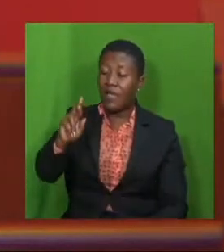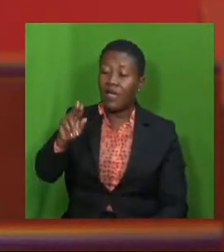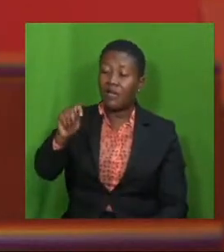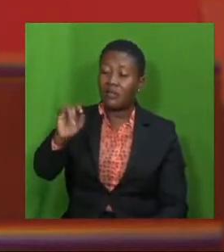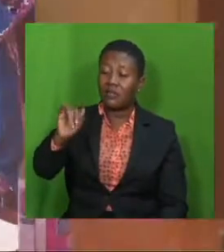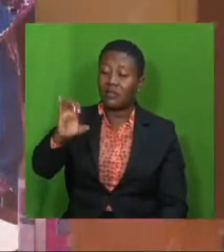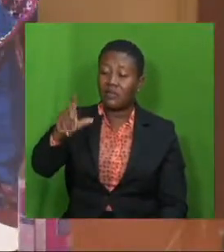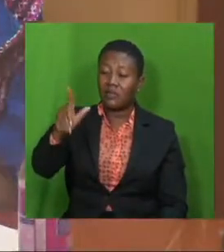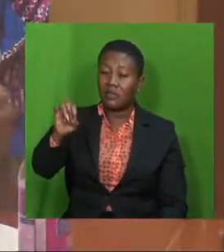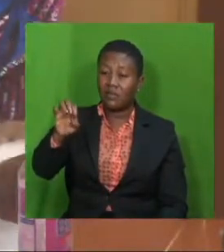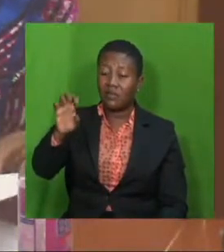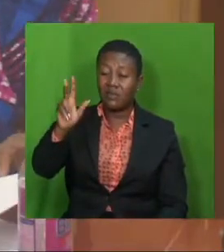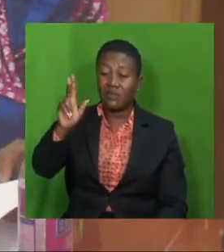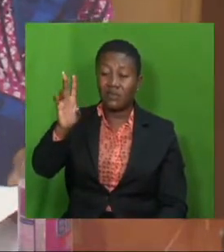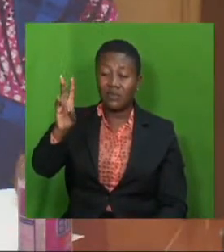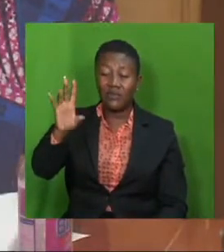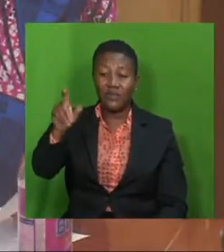of the